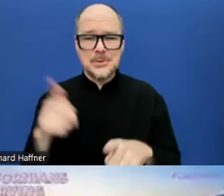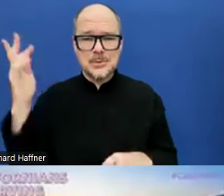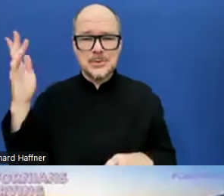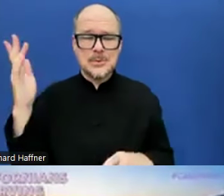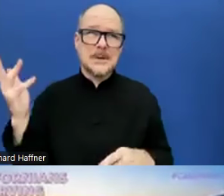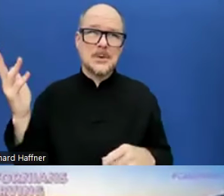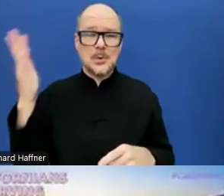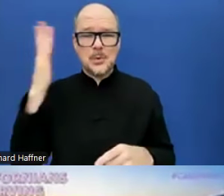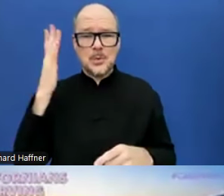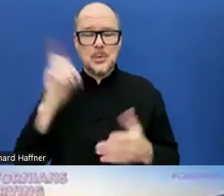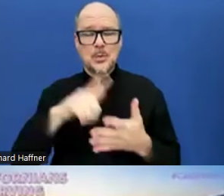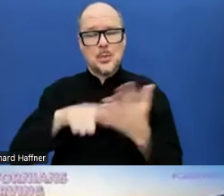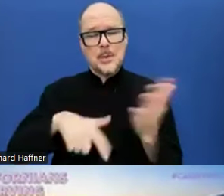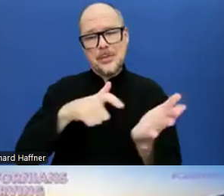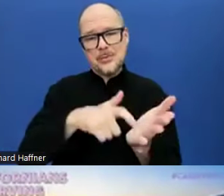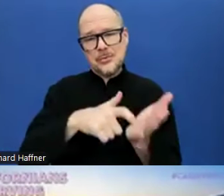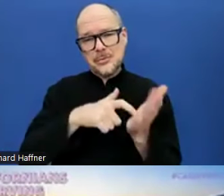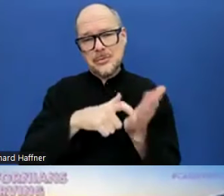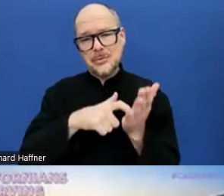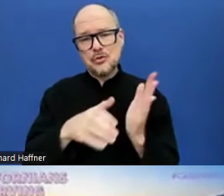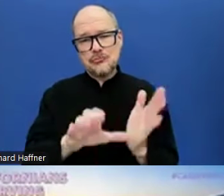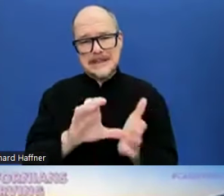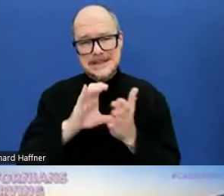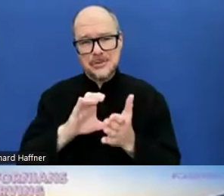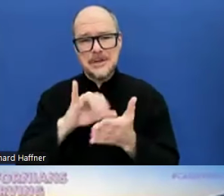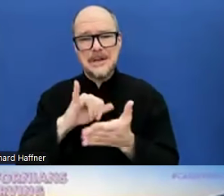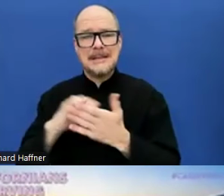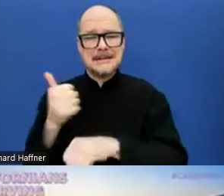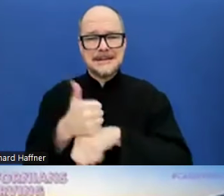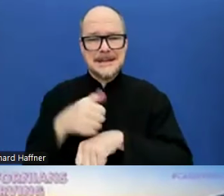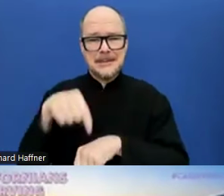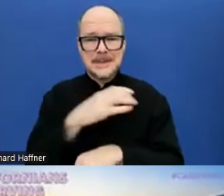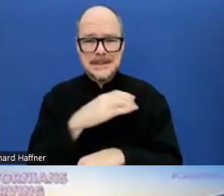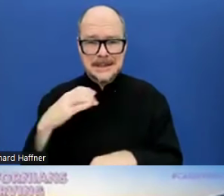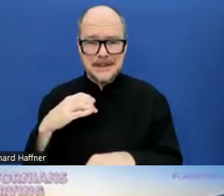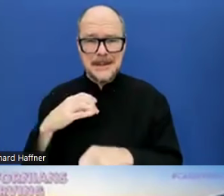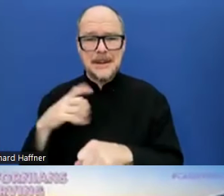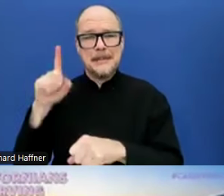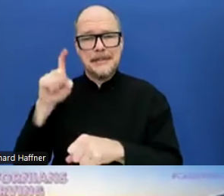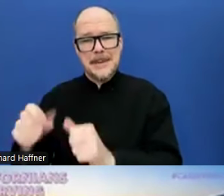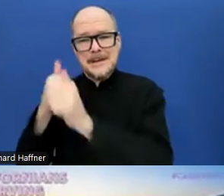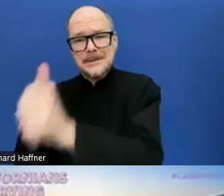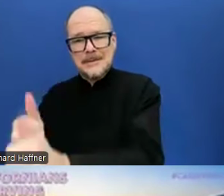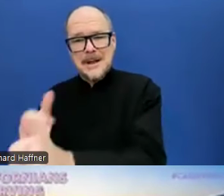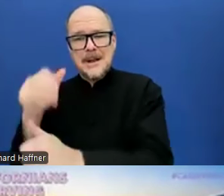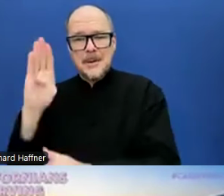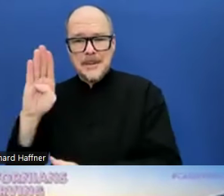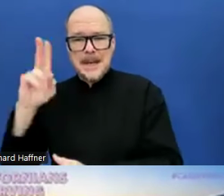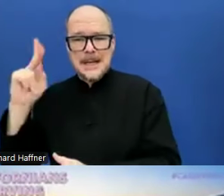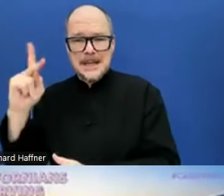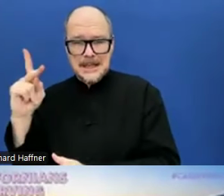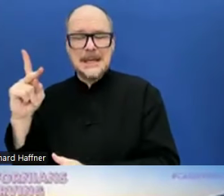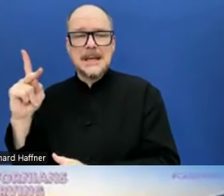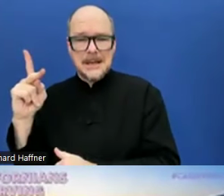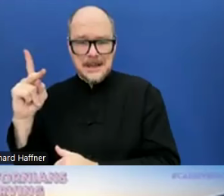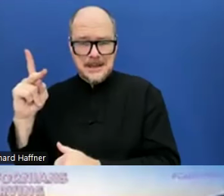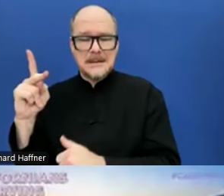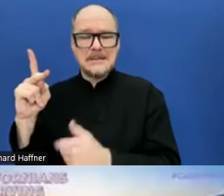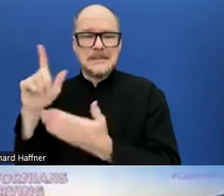the criteria that establishes this committee as a Bagley-Keene, subject to